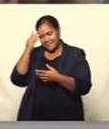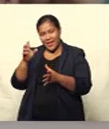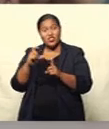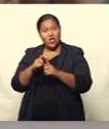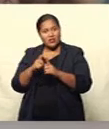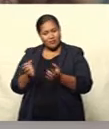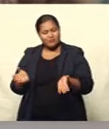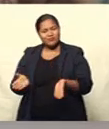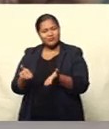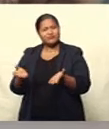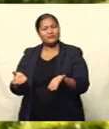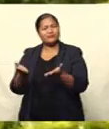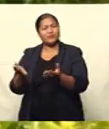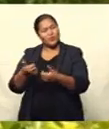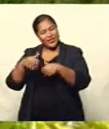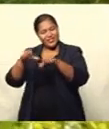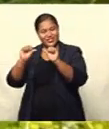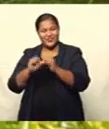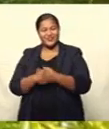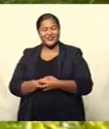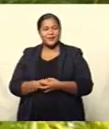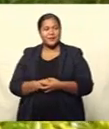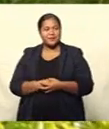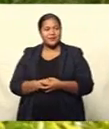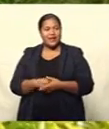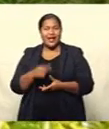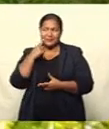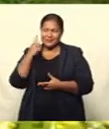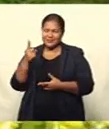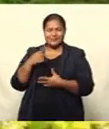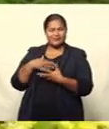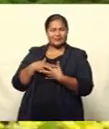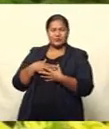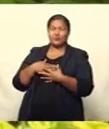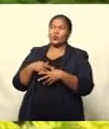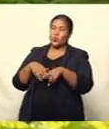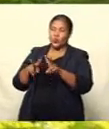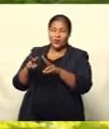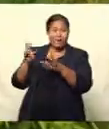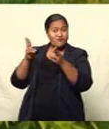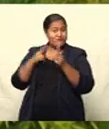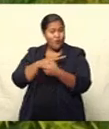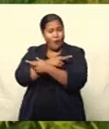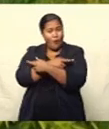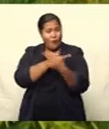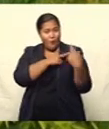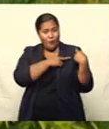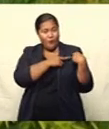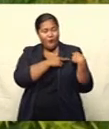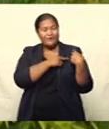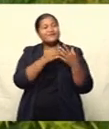to achieve all that he could. I draw inspiration from her because no matter what the challenges were,